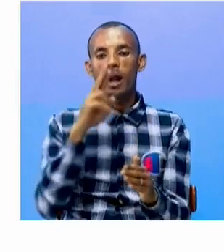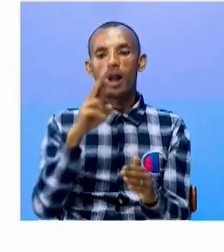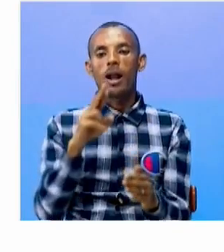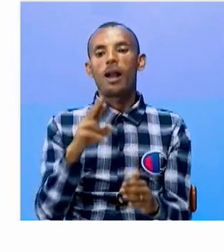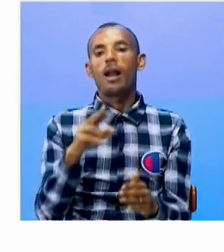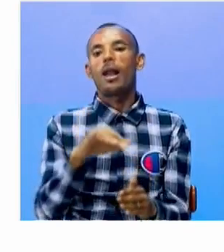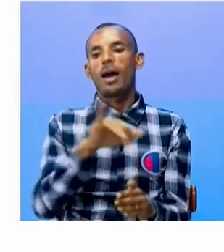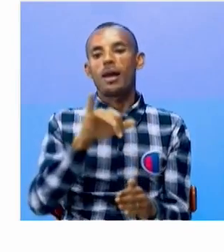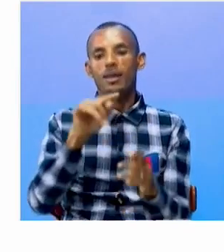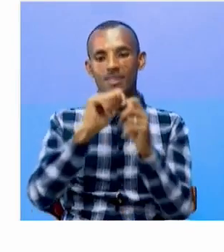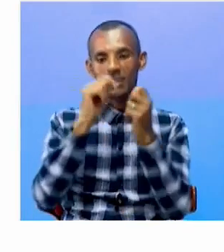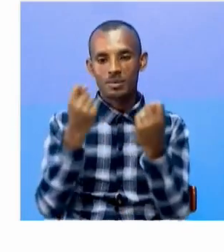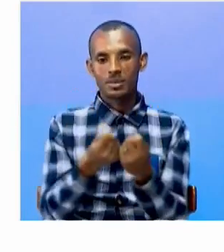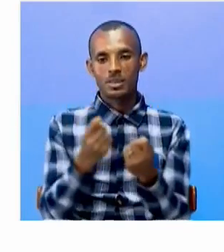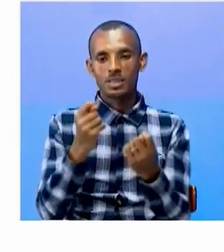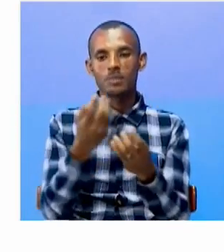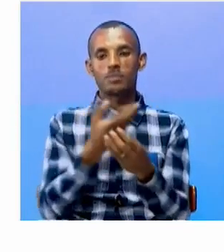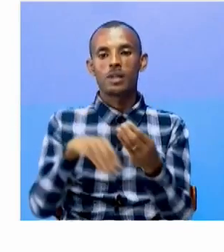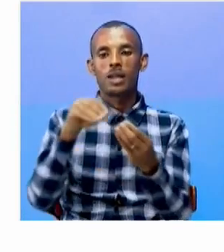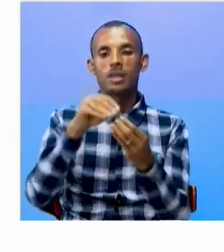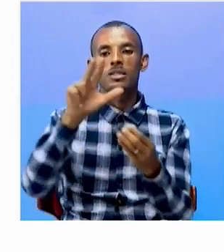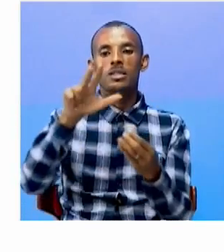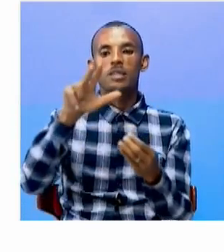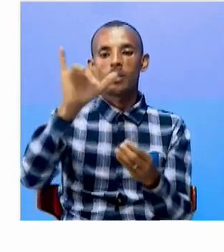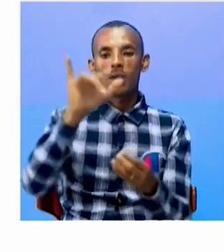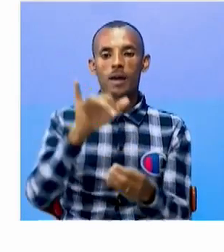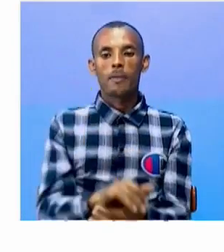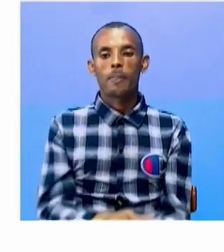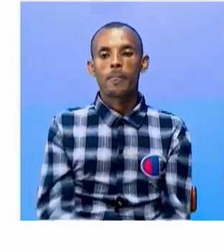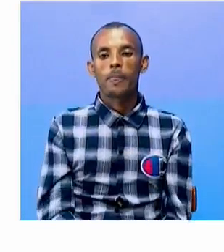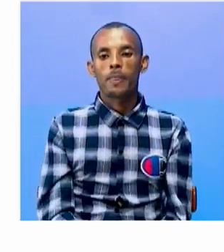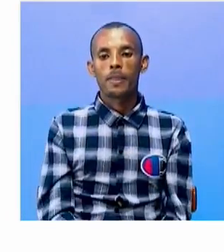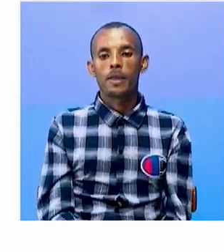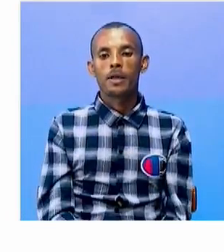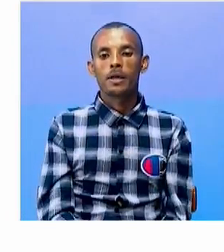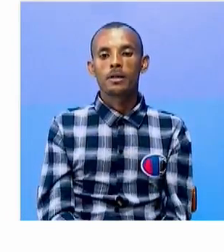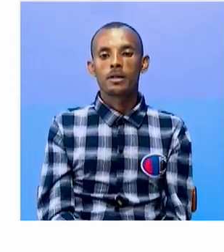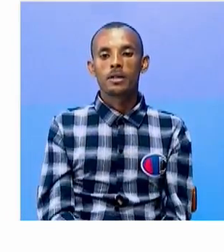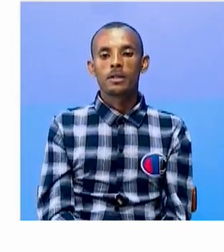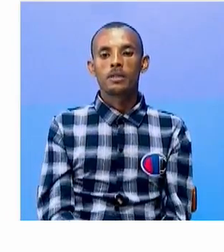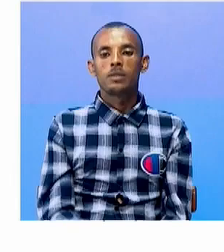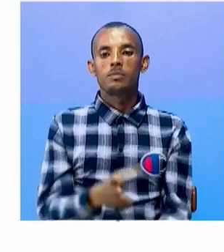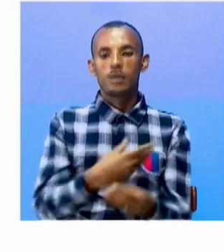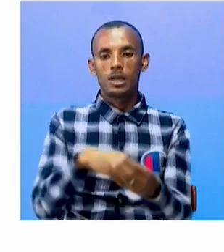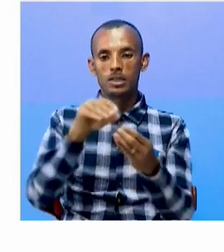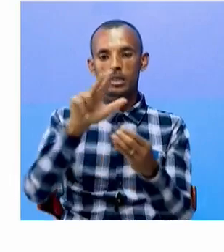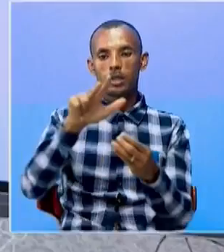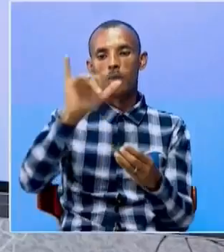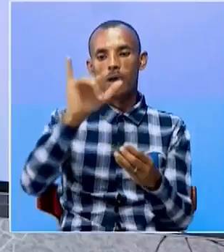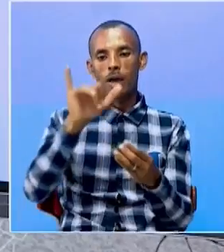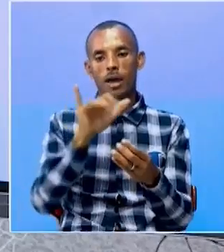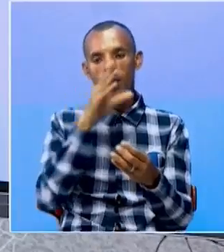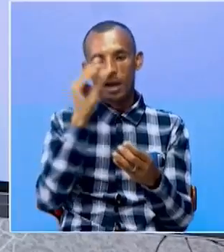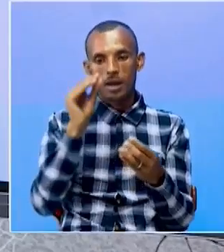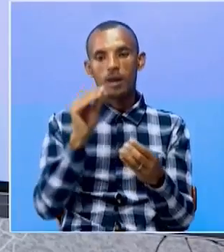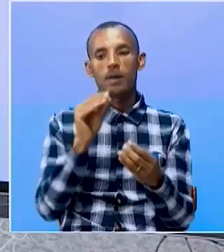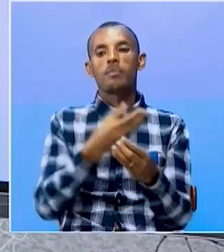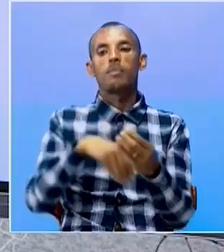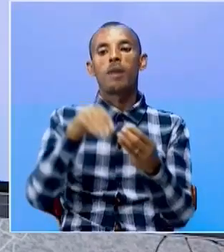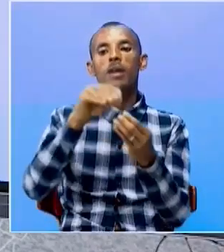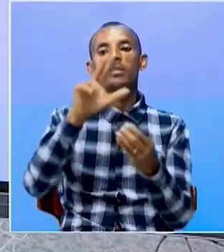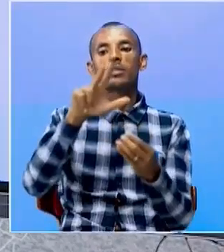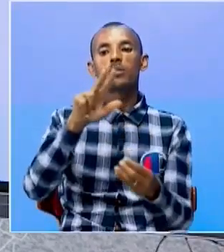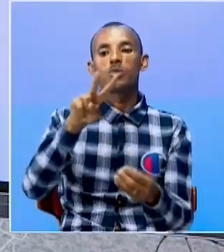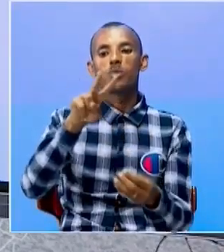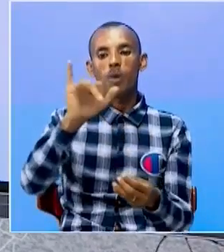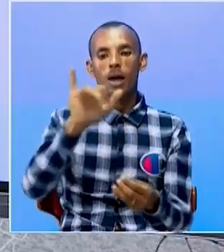have plus 3y and plus 2y. What will be the